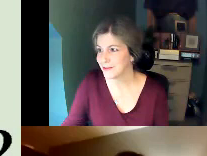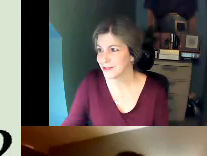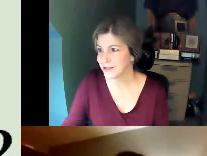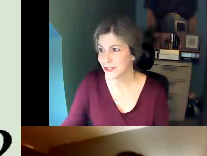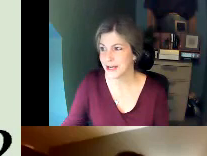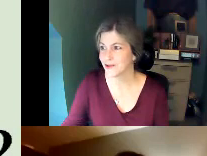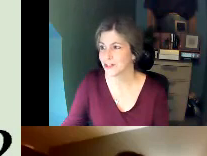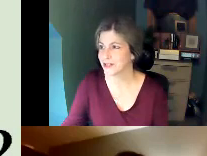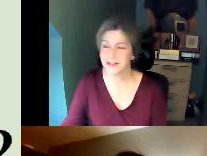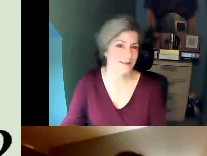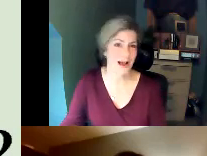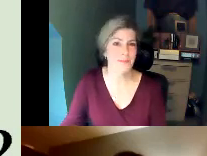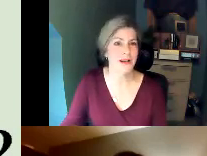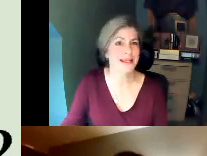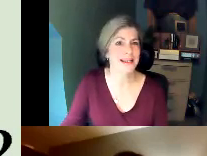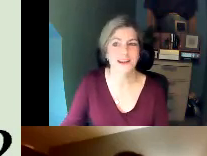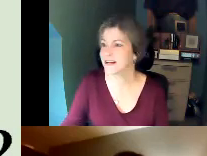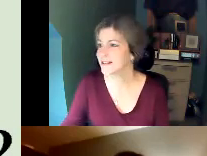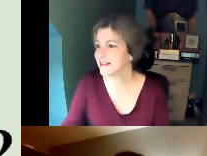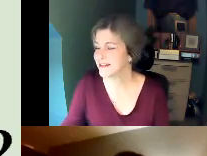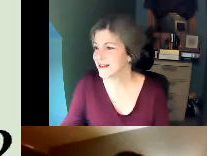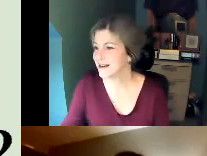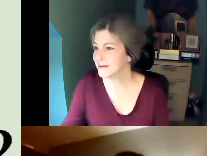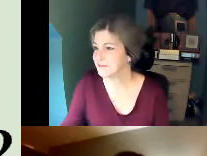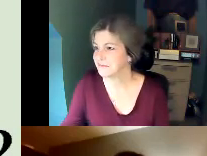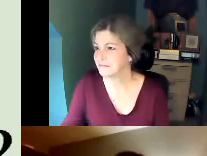good one to share, just hop on in here